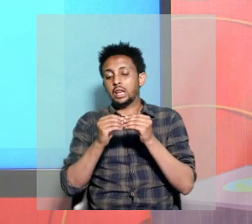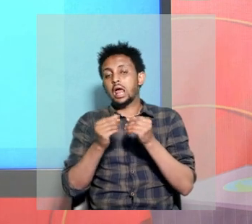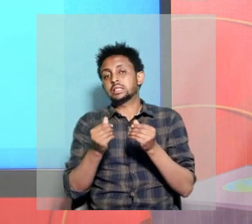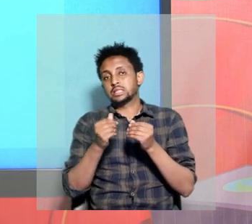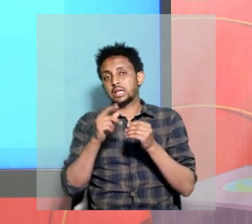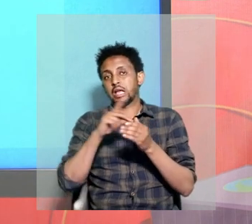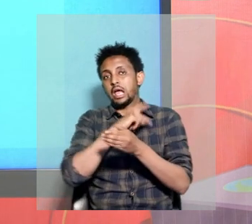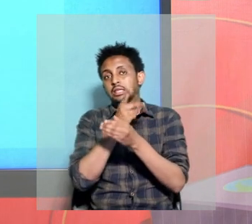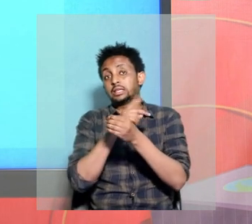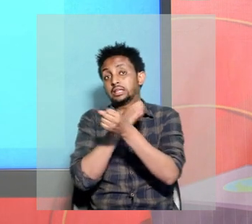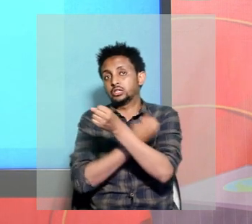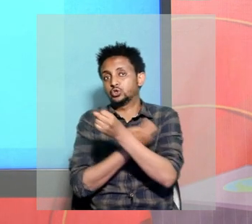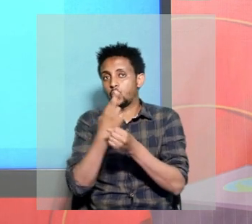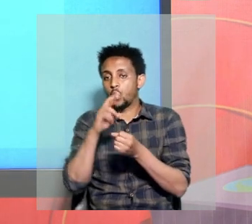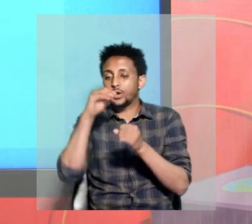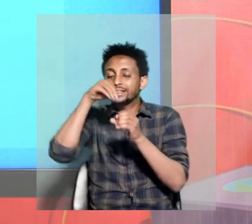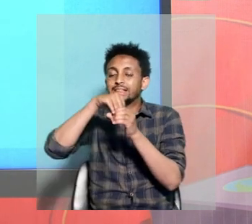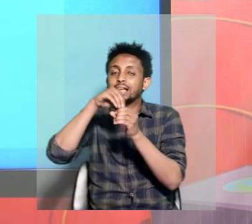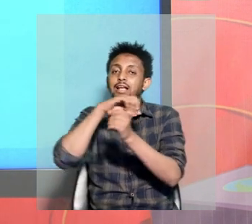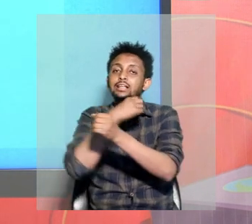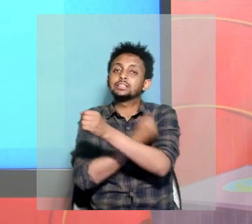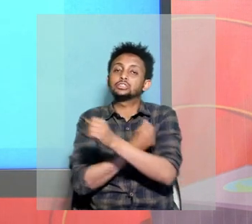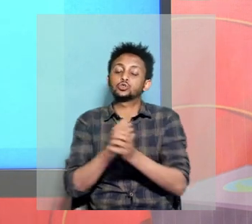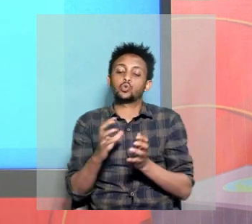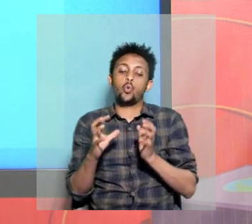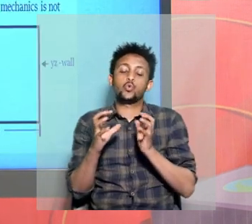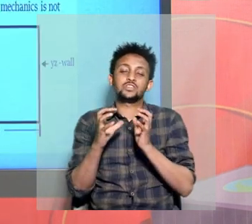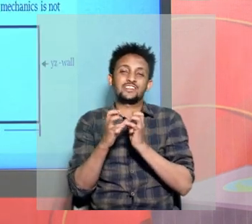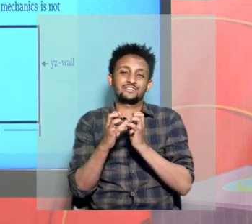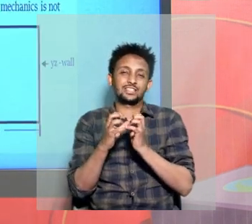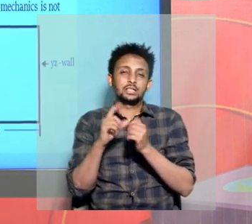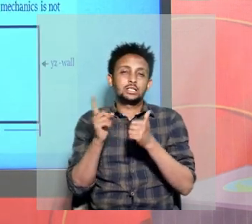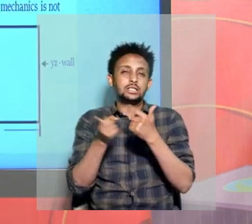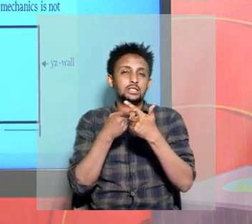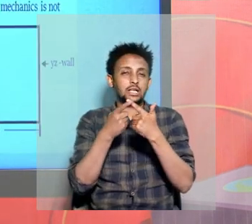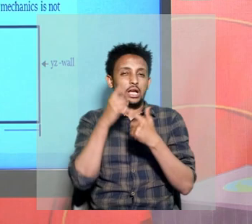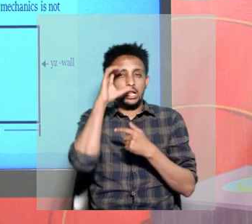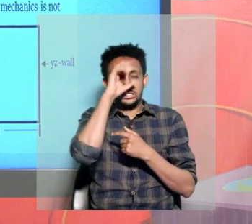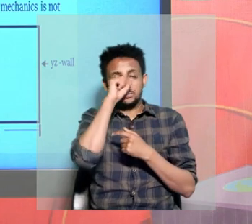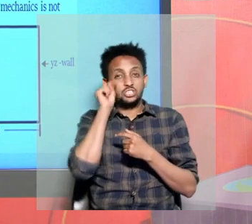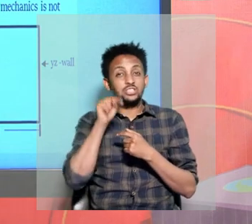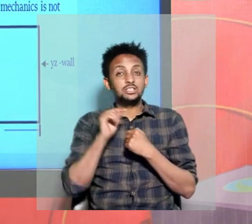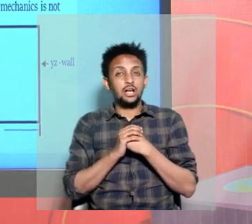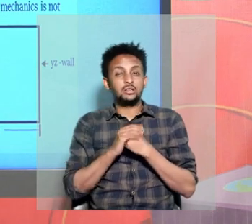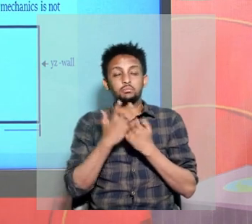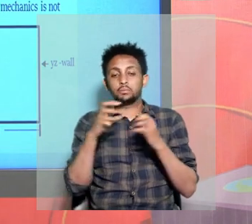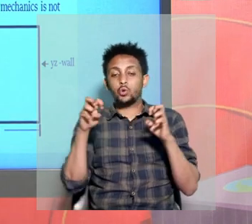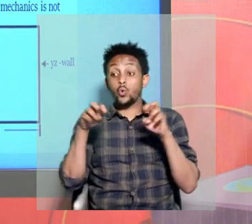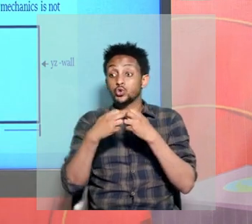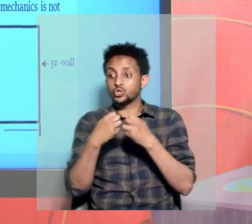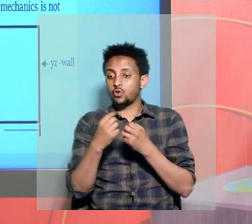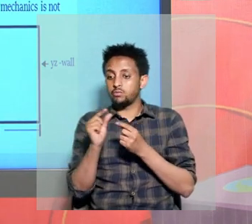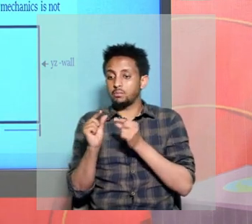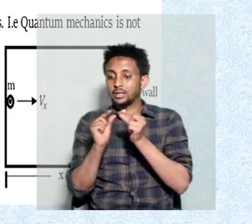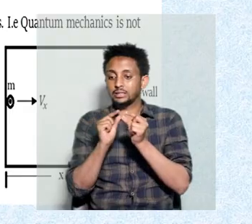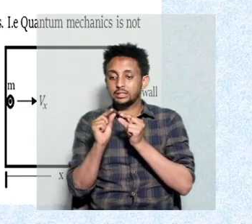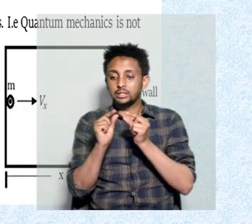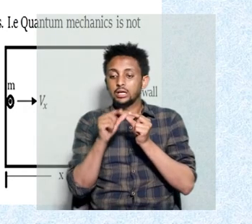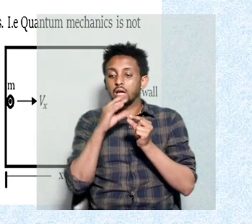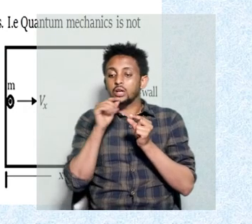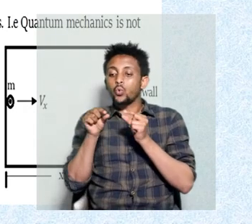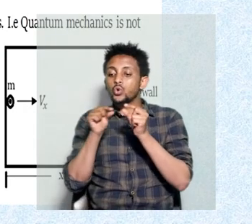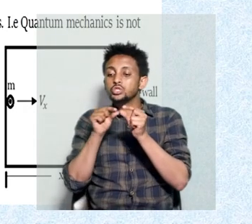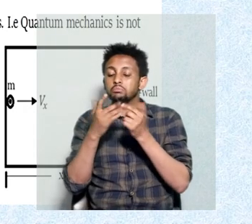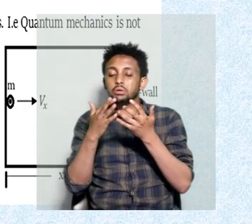that the kinetic energy or the internal energy is conserved. So the second assumption states that the collision between the particles and